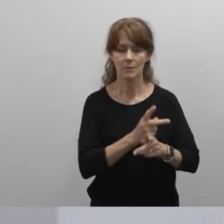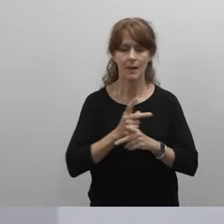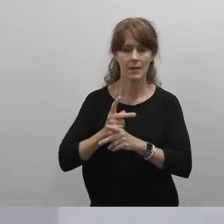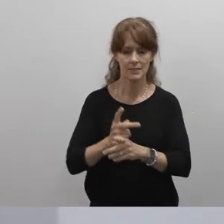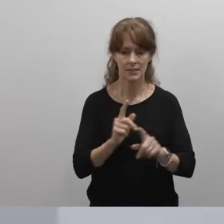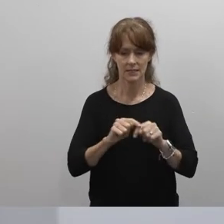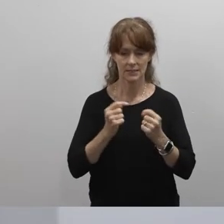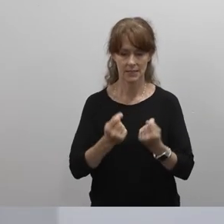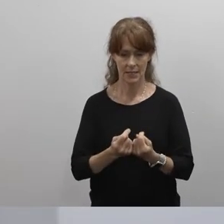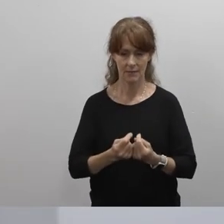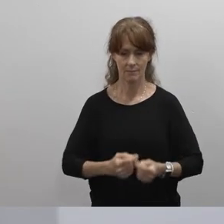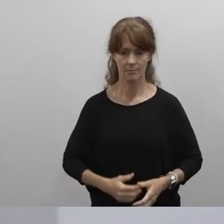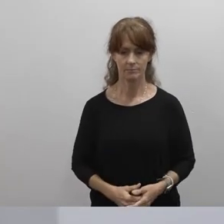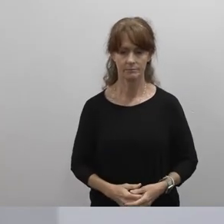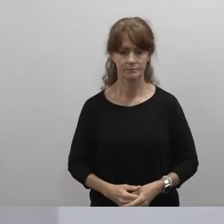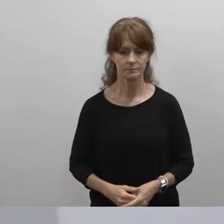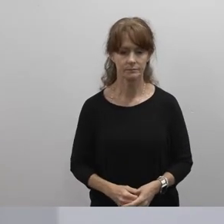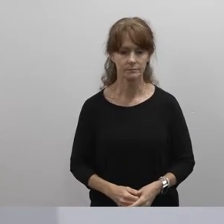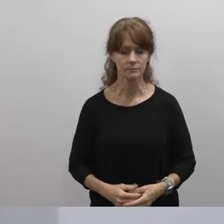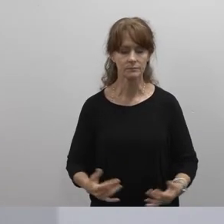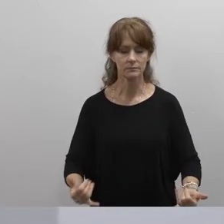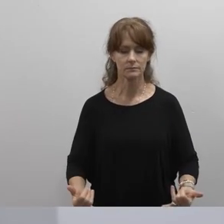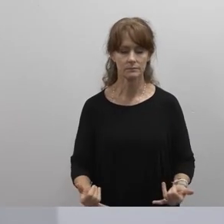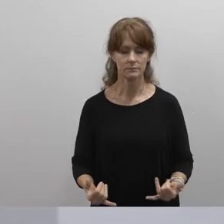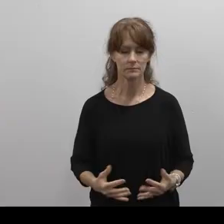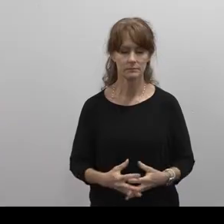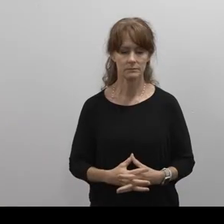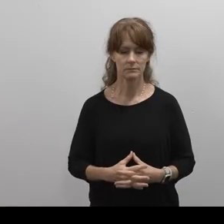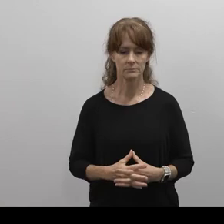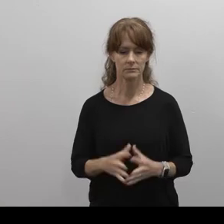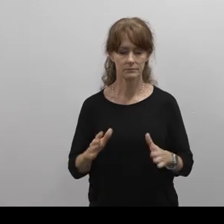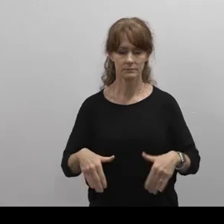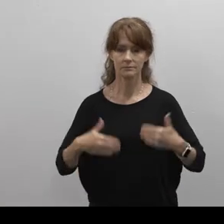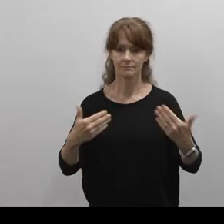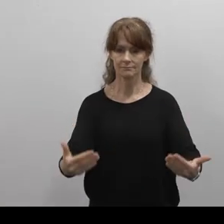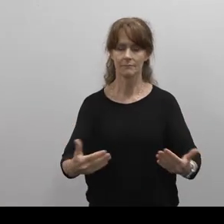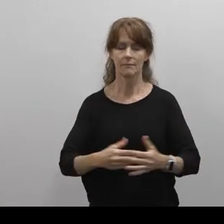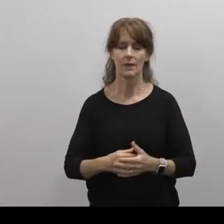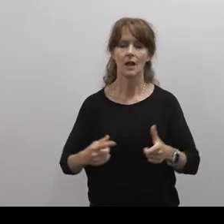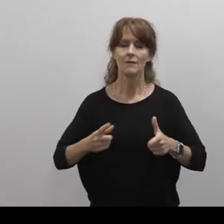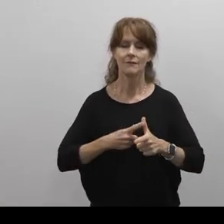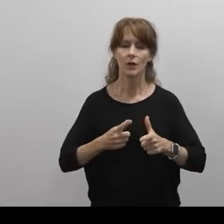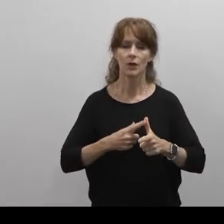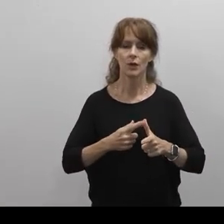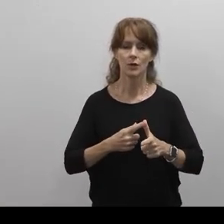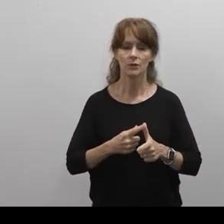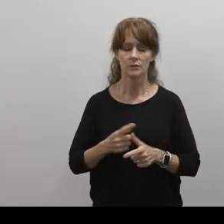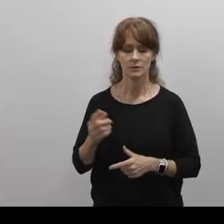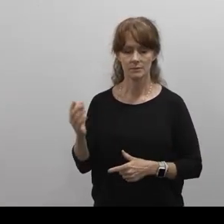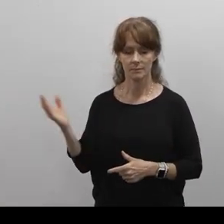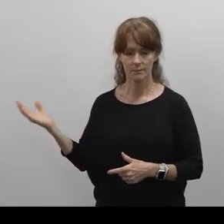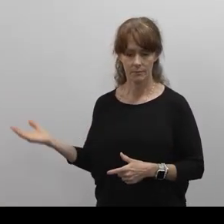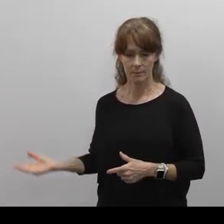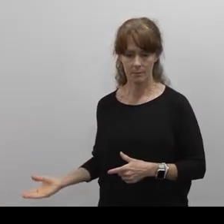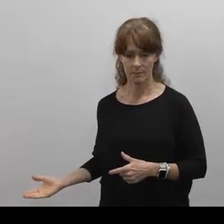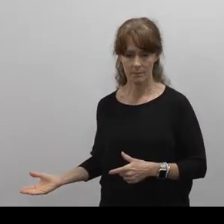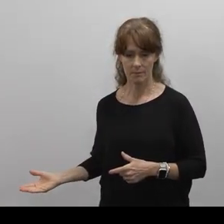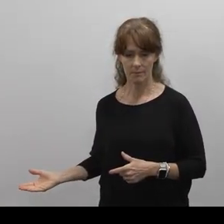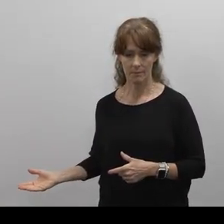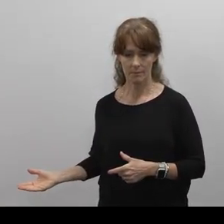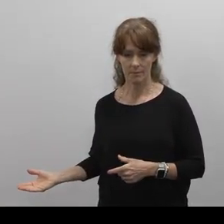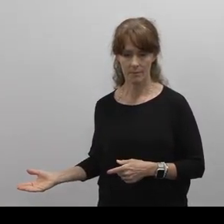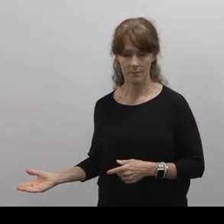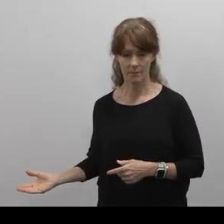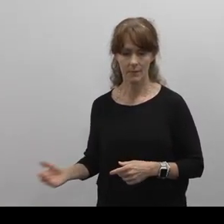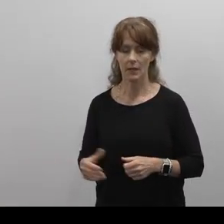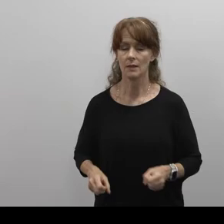team. So with that in mind, I will kick us off. So first thing, I want to reflect on where we have been. There